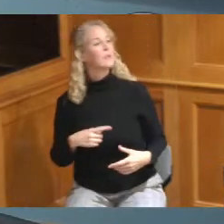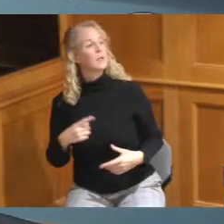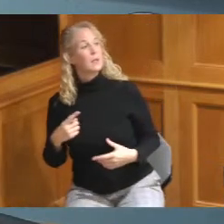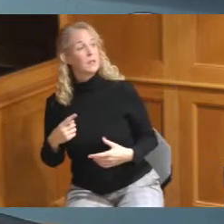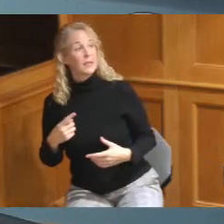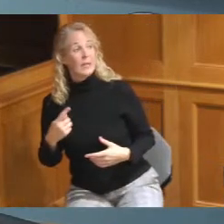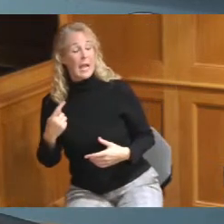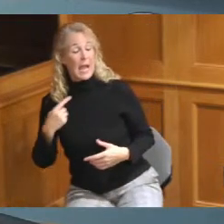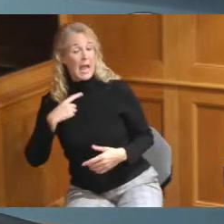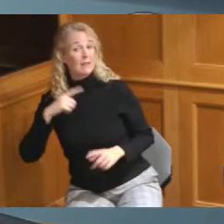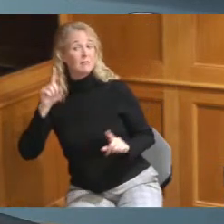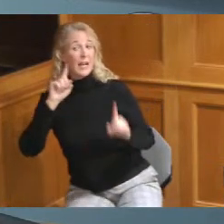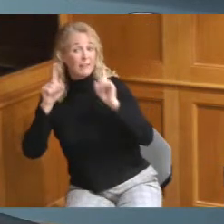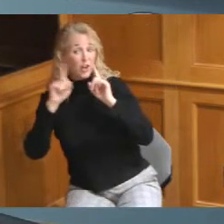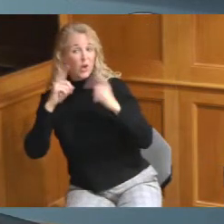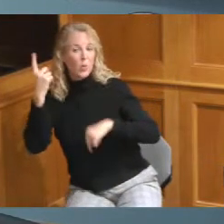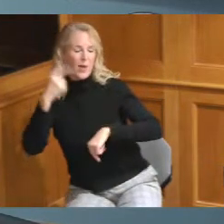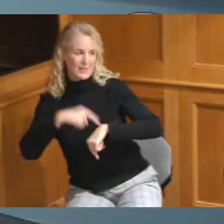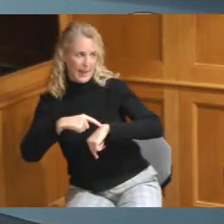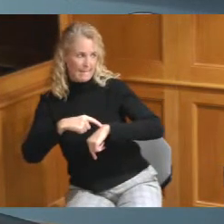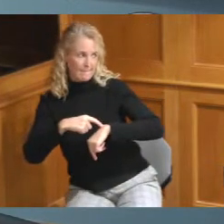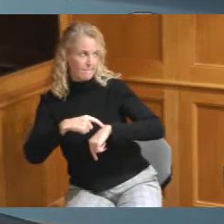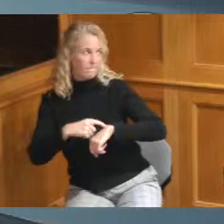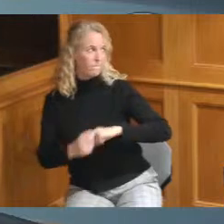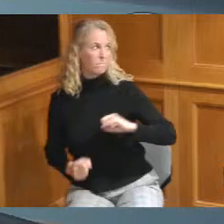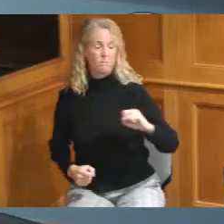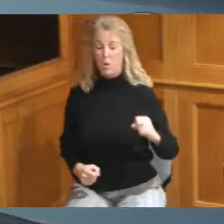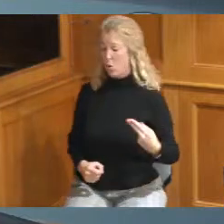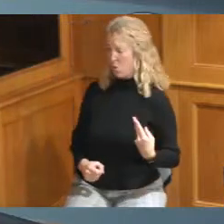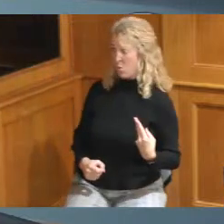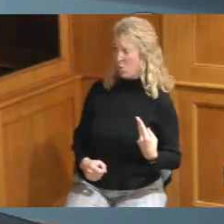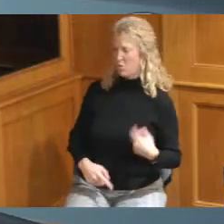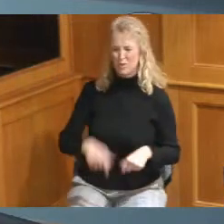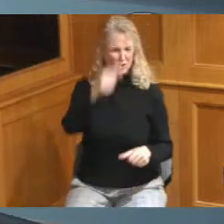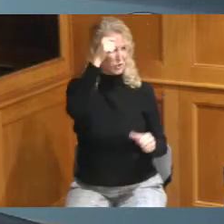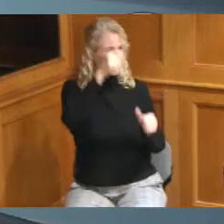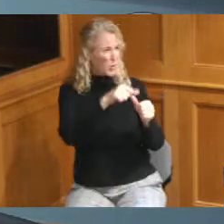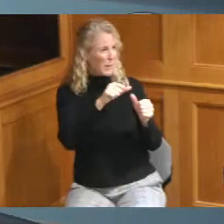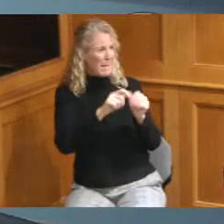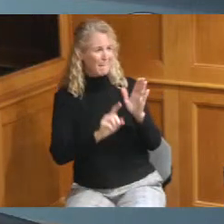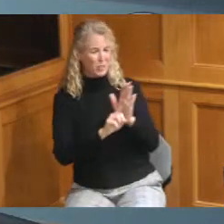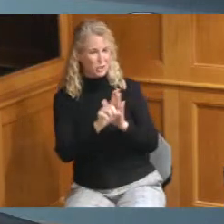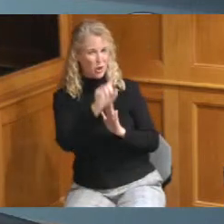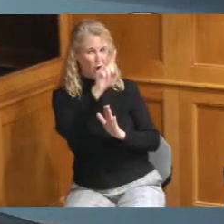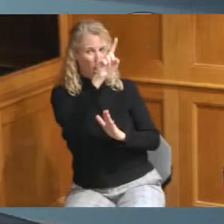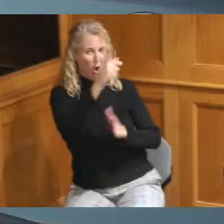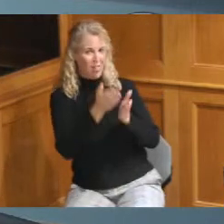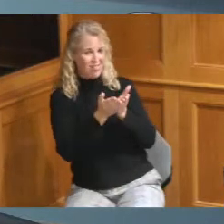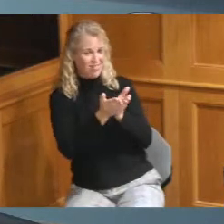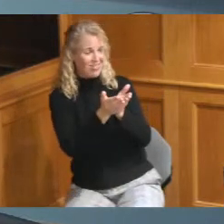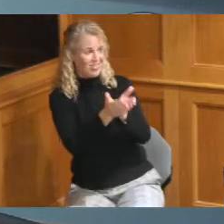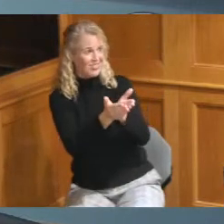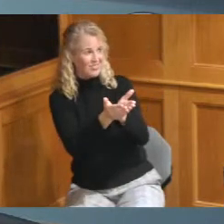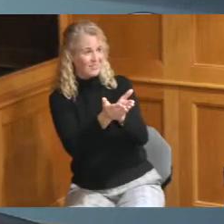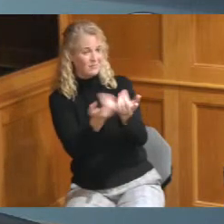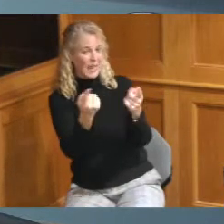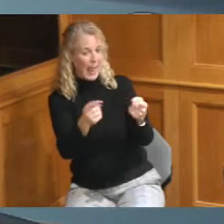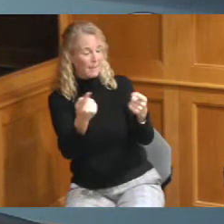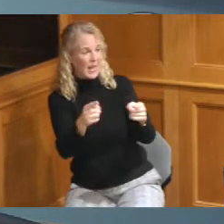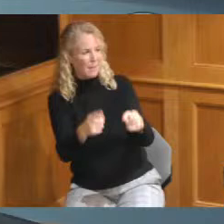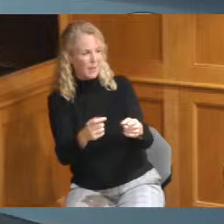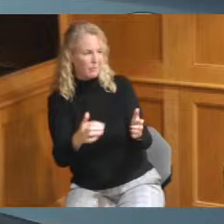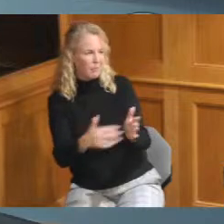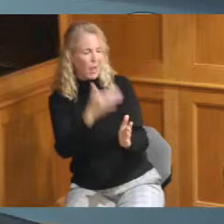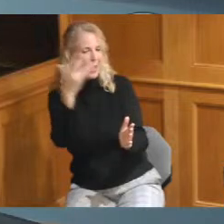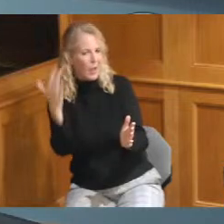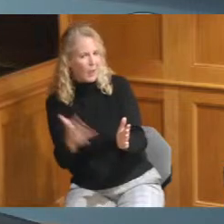As it was presented, it's a one-time. Oh, remember, Tall Stacks used to be a periodic event. It wasn't annual, but they did it